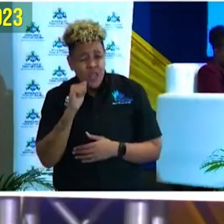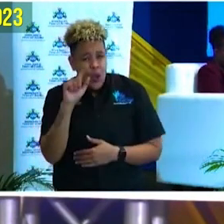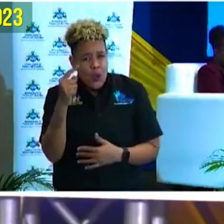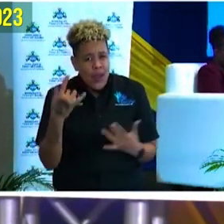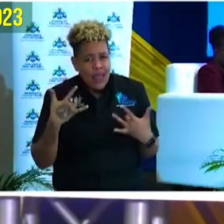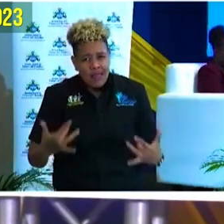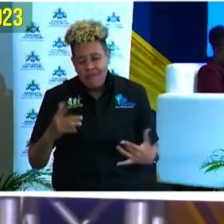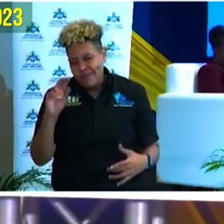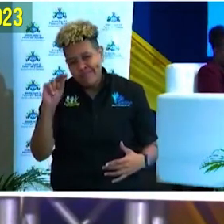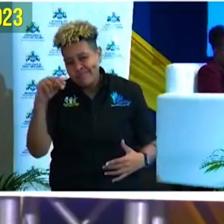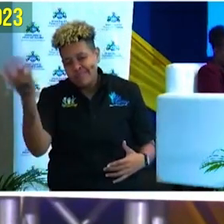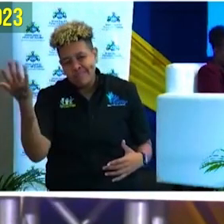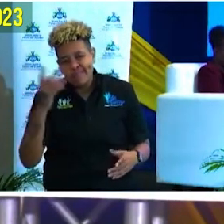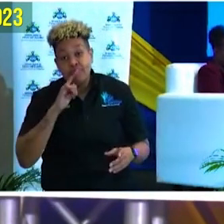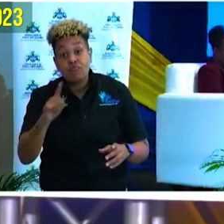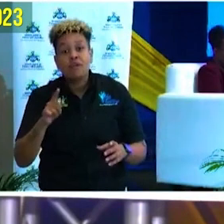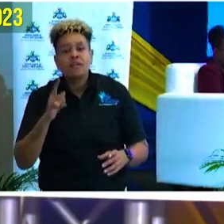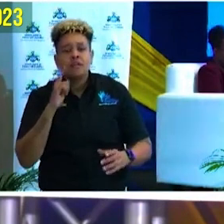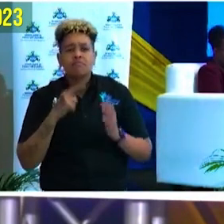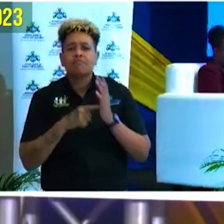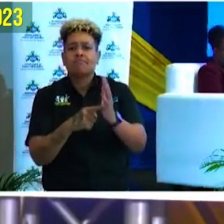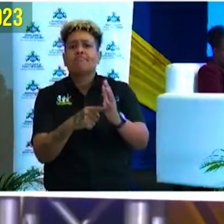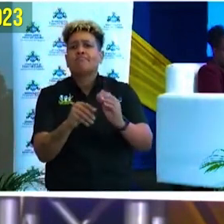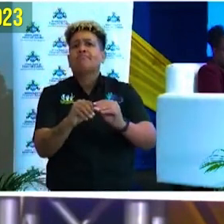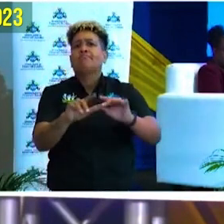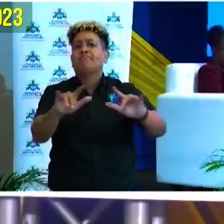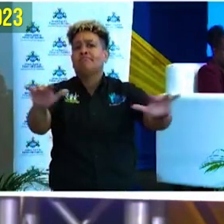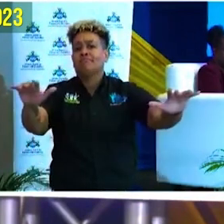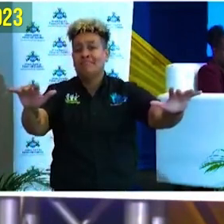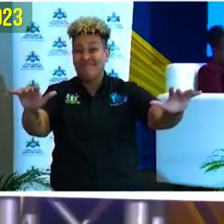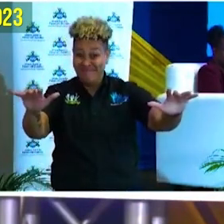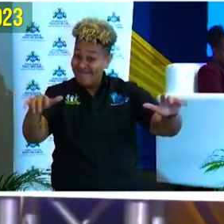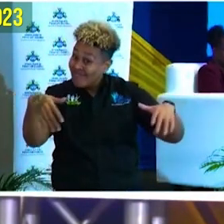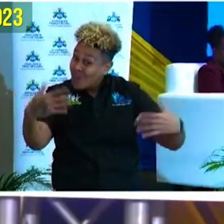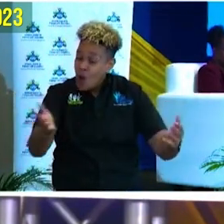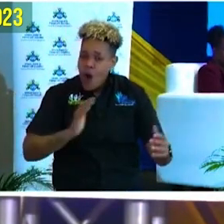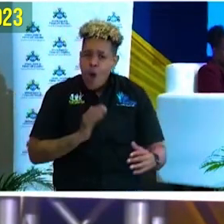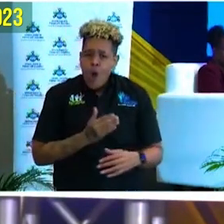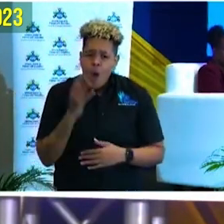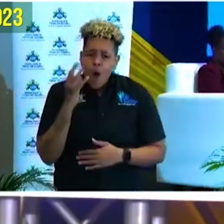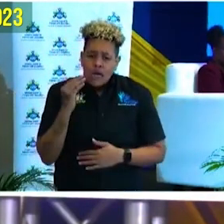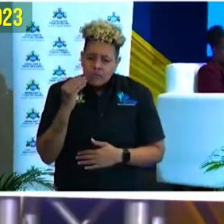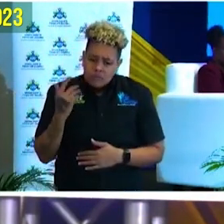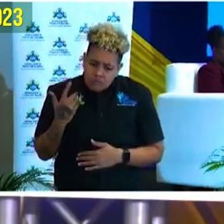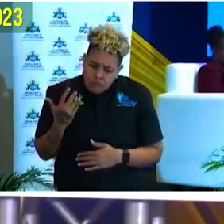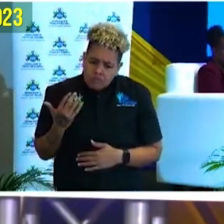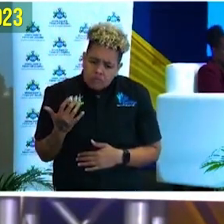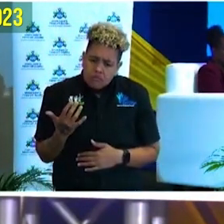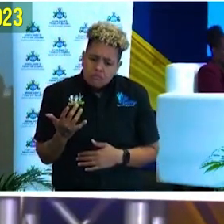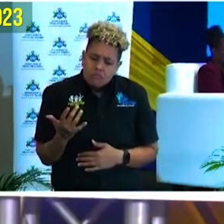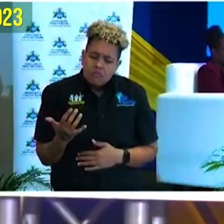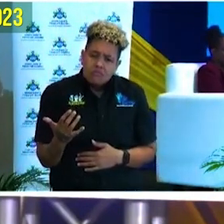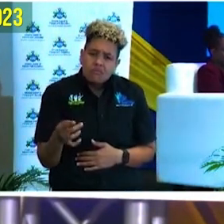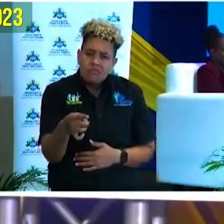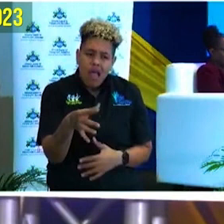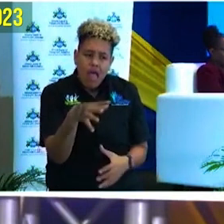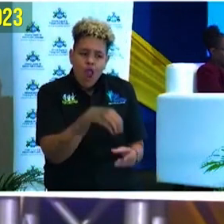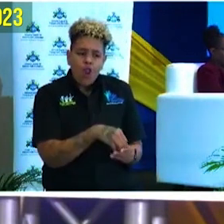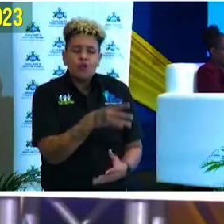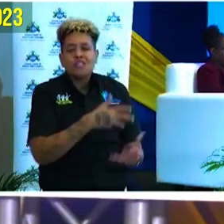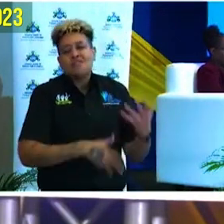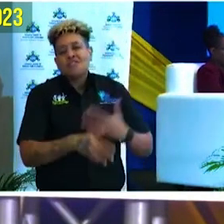event. It is a beacon illuminating our journey towards a more